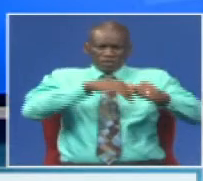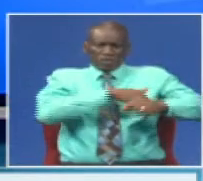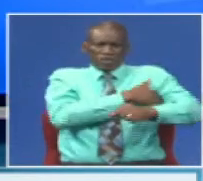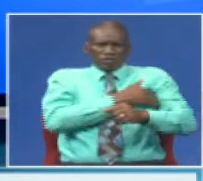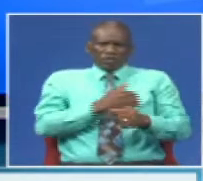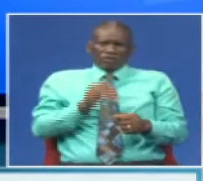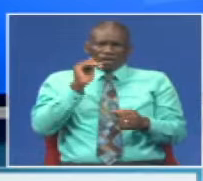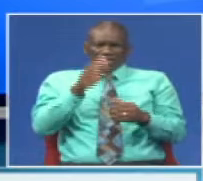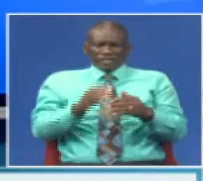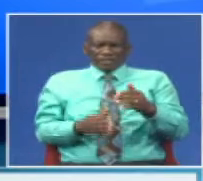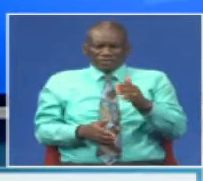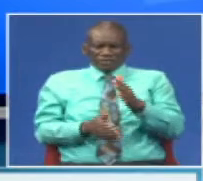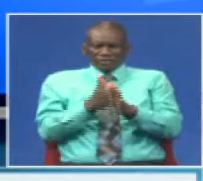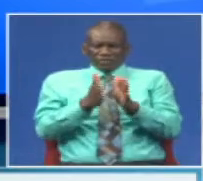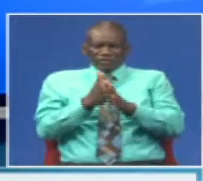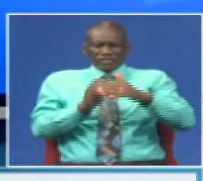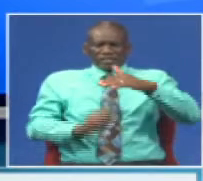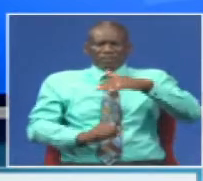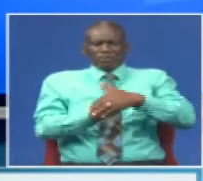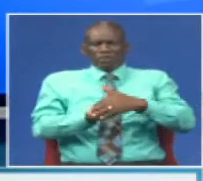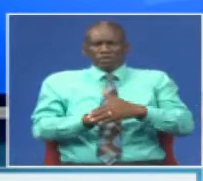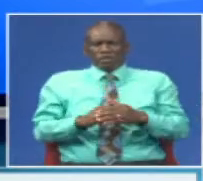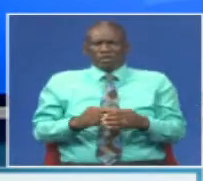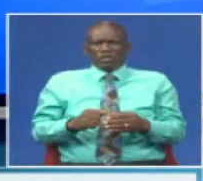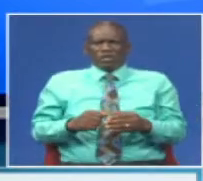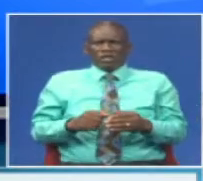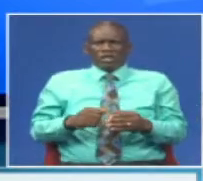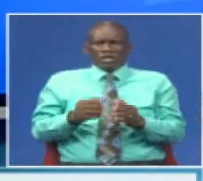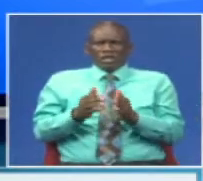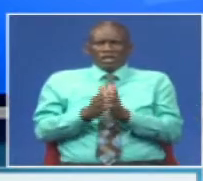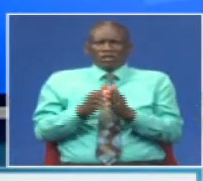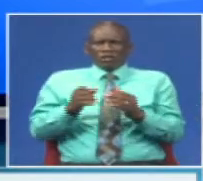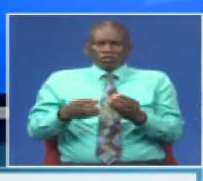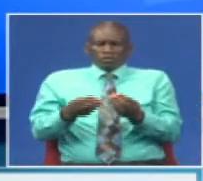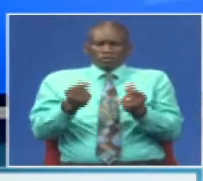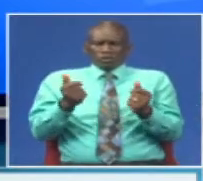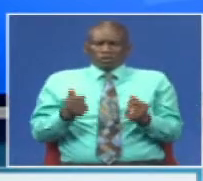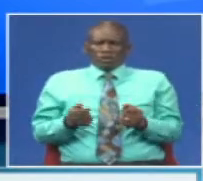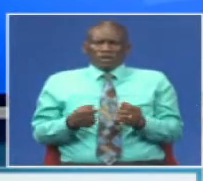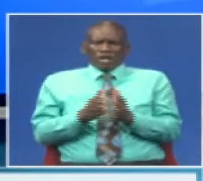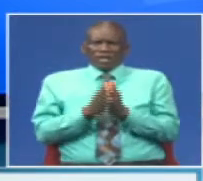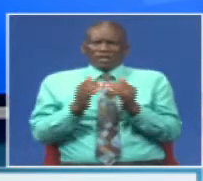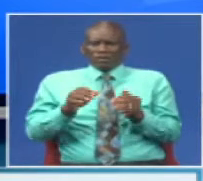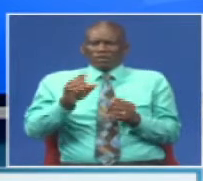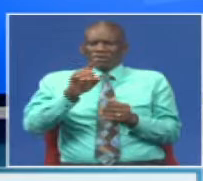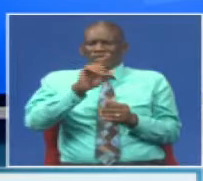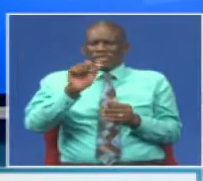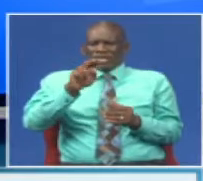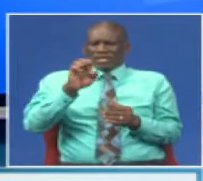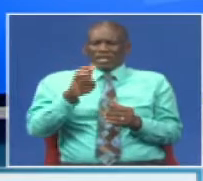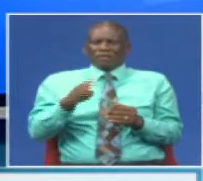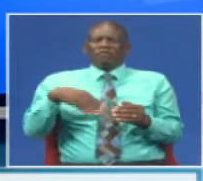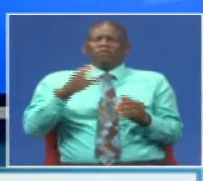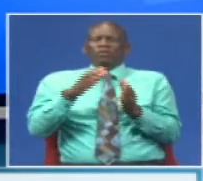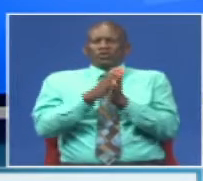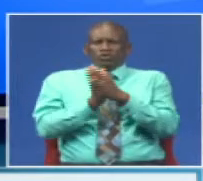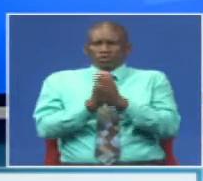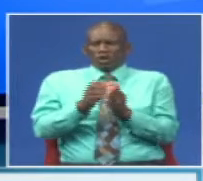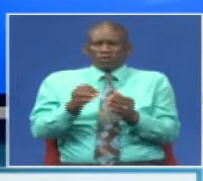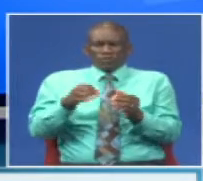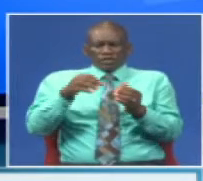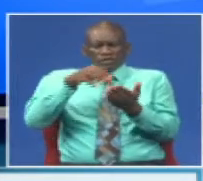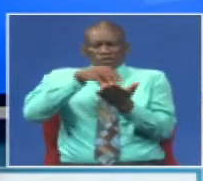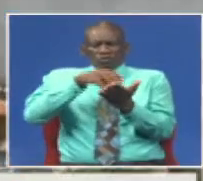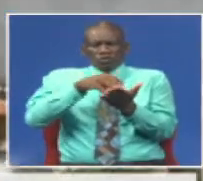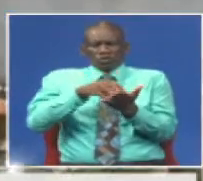forces a rebellious group and ordered it to be dissolved. NTV Zainab Ismail has an update on the unfolding